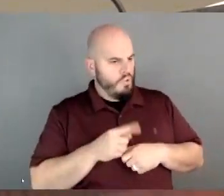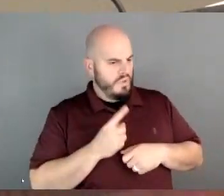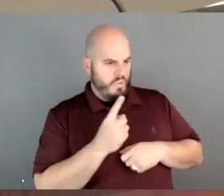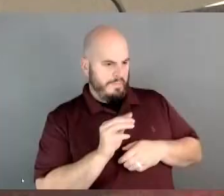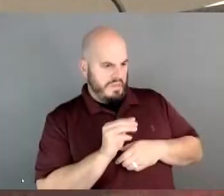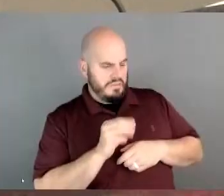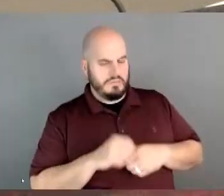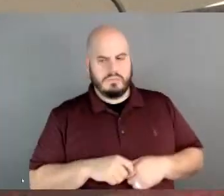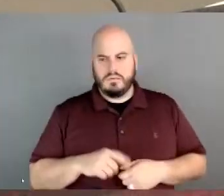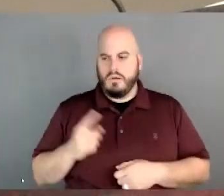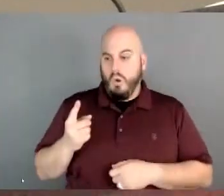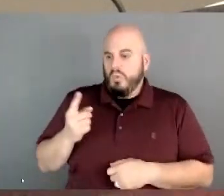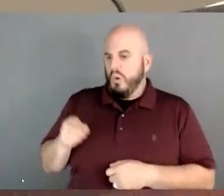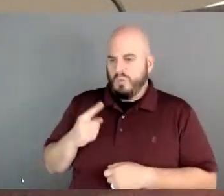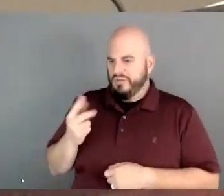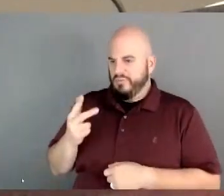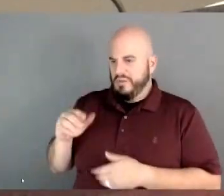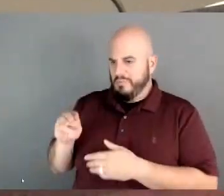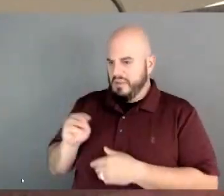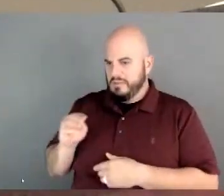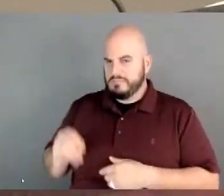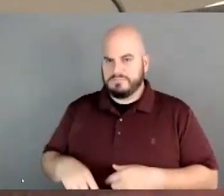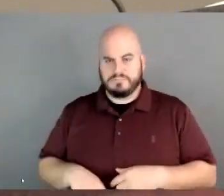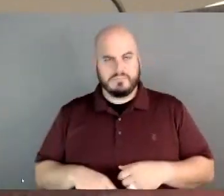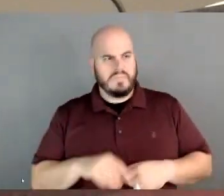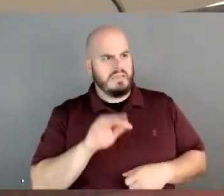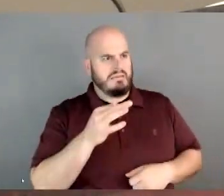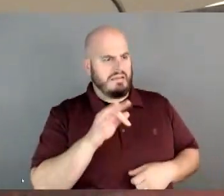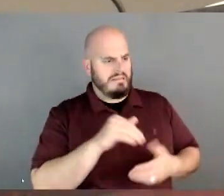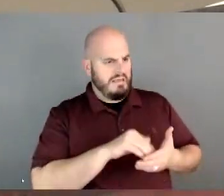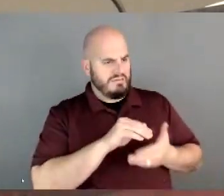was under $1 million for 19,000 linear feet. That's crazy.